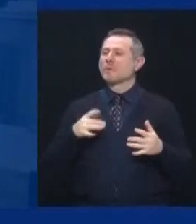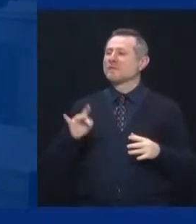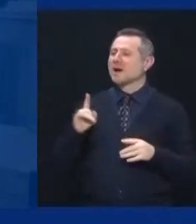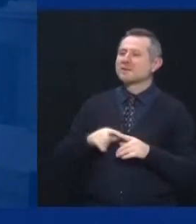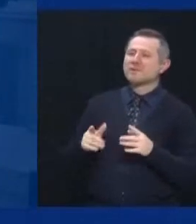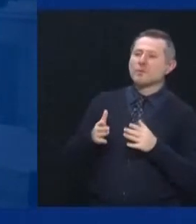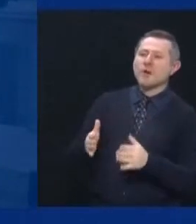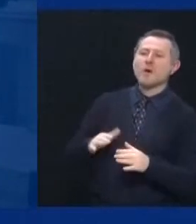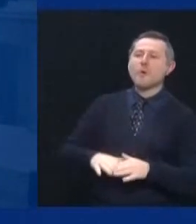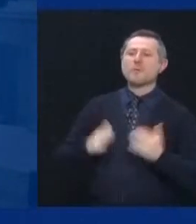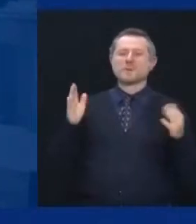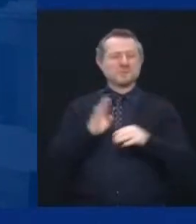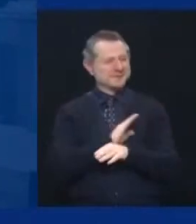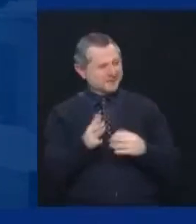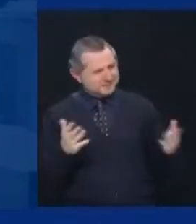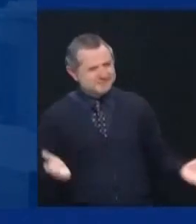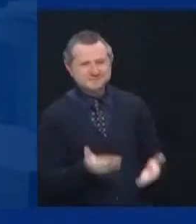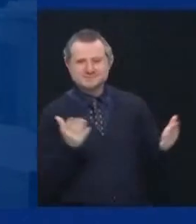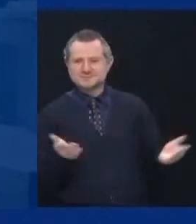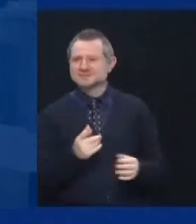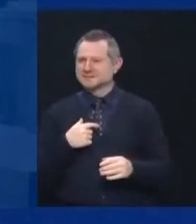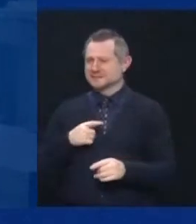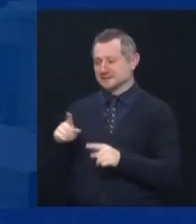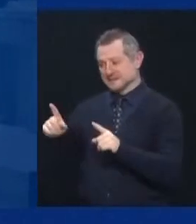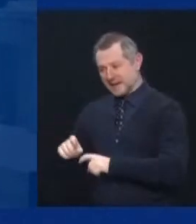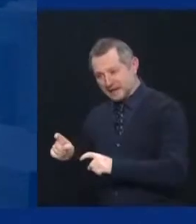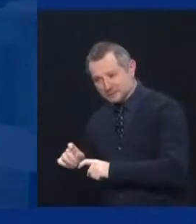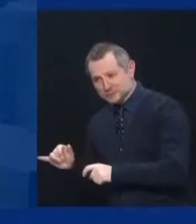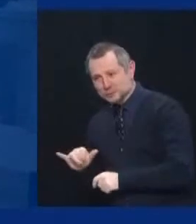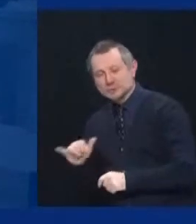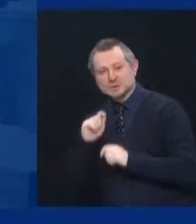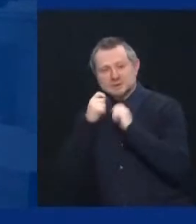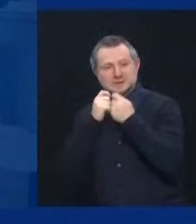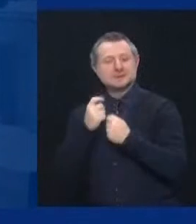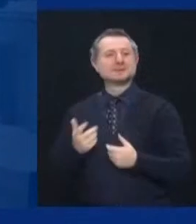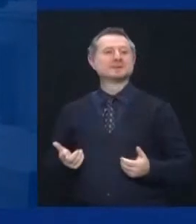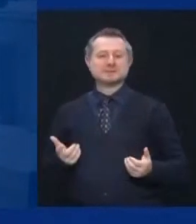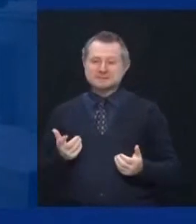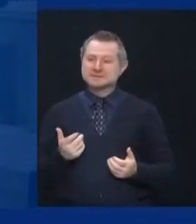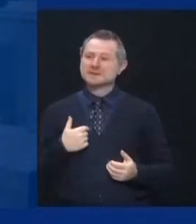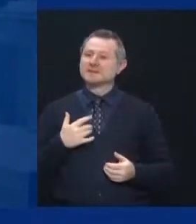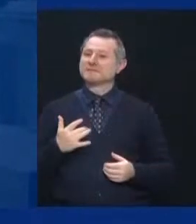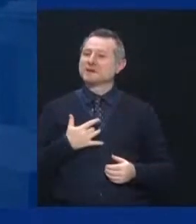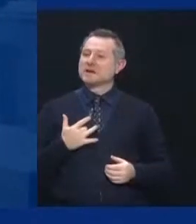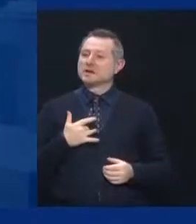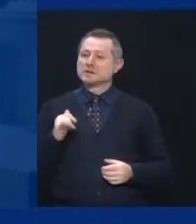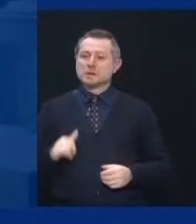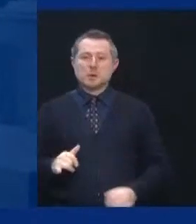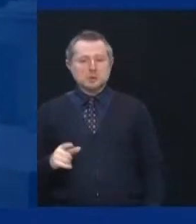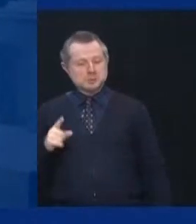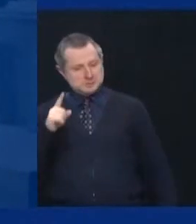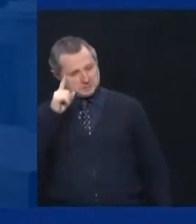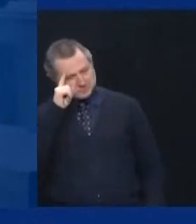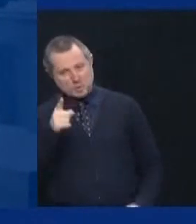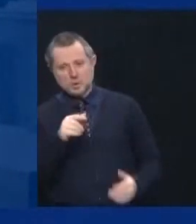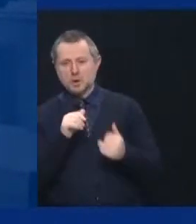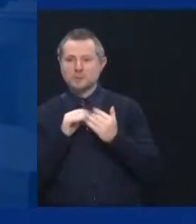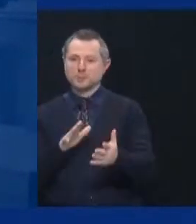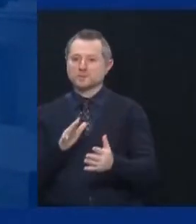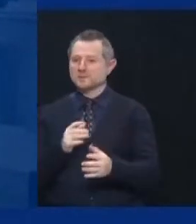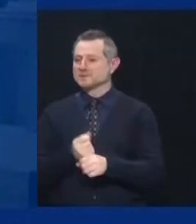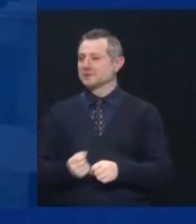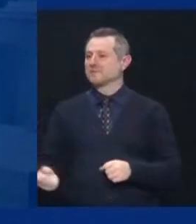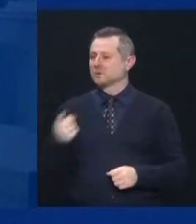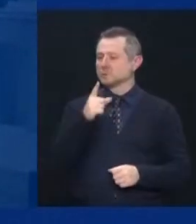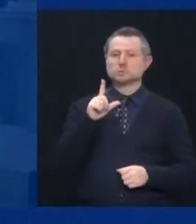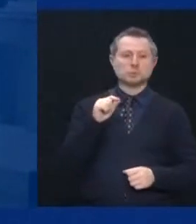reopen businesses by using testing. That is the smartest way forward. And that's what we're trying to